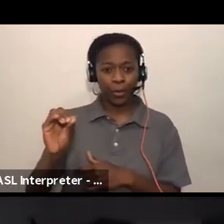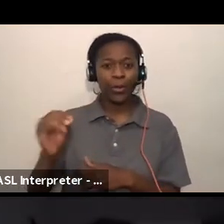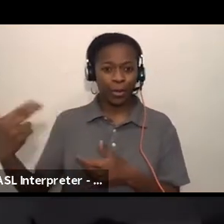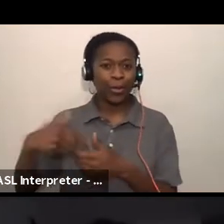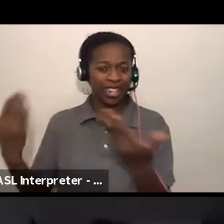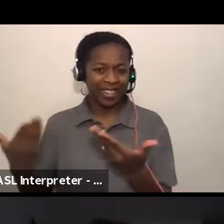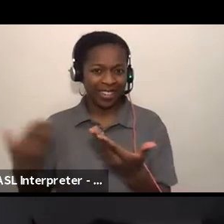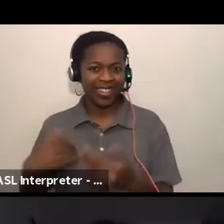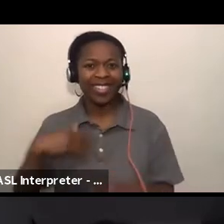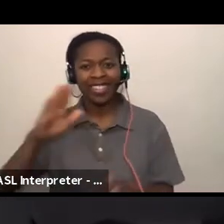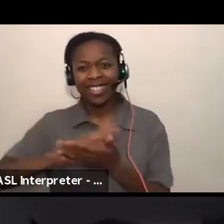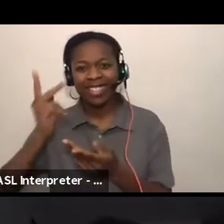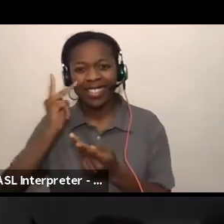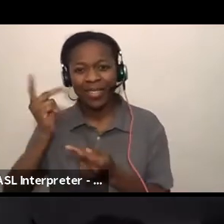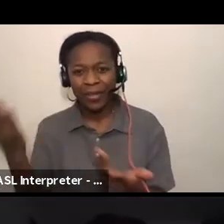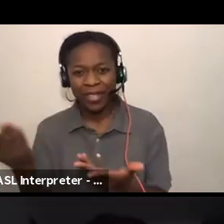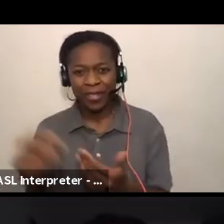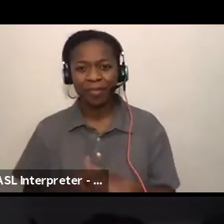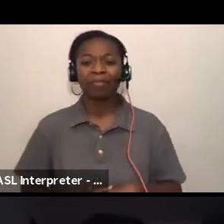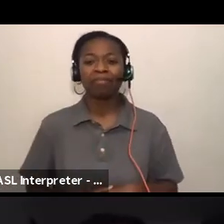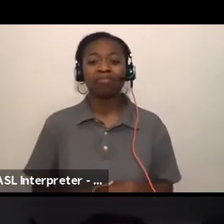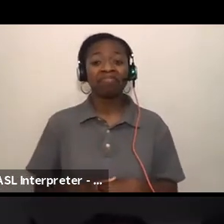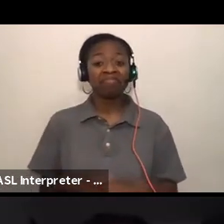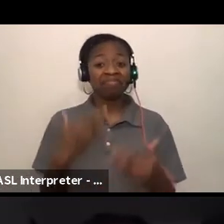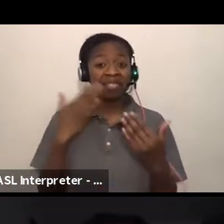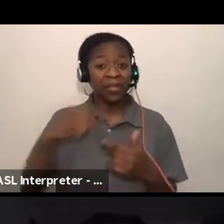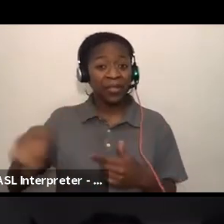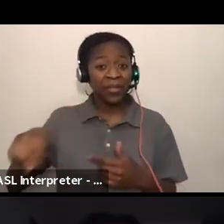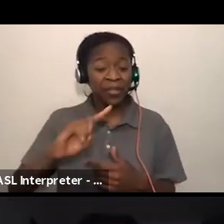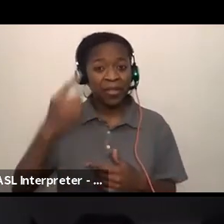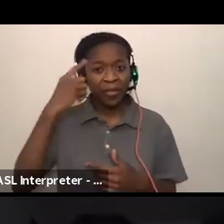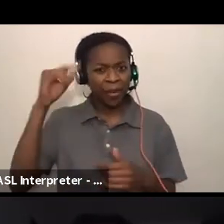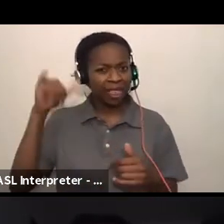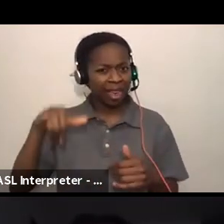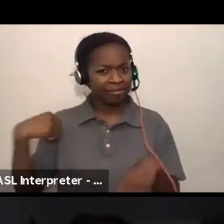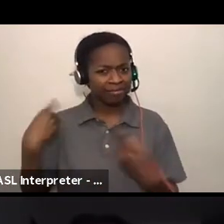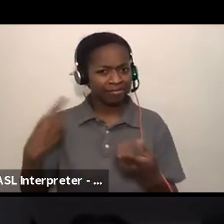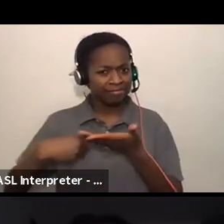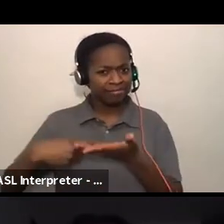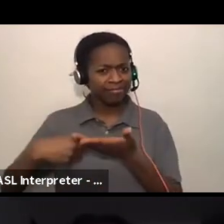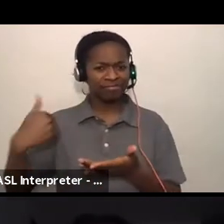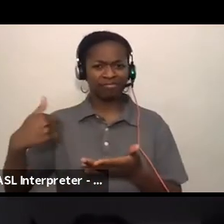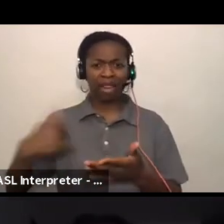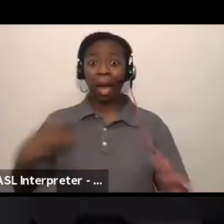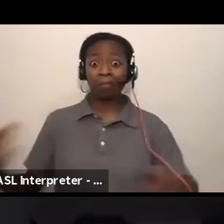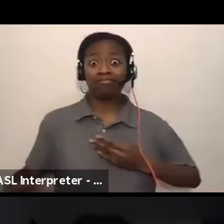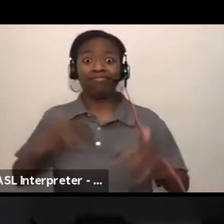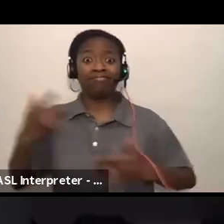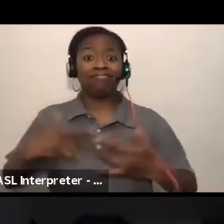you. So cool. Thank y'all so much for that so far already. Like, I'm fired up now.